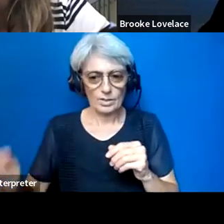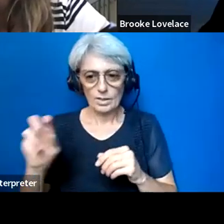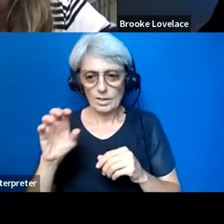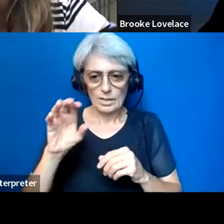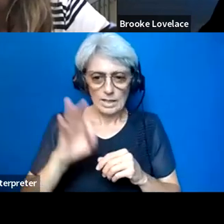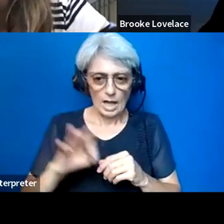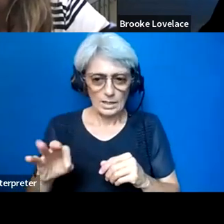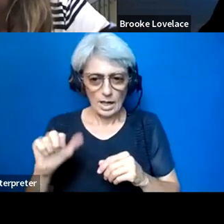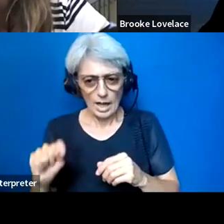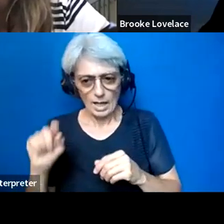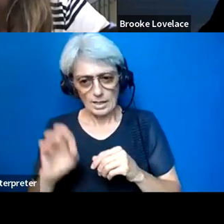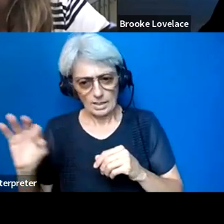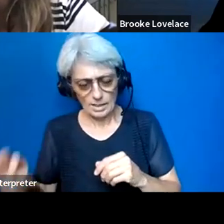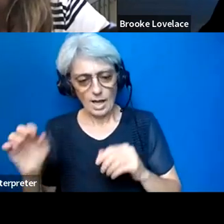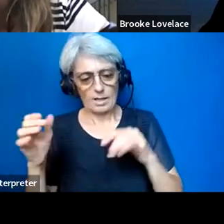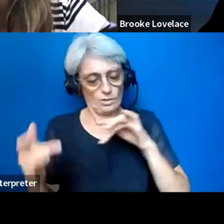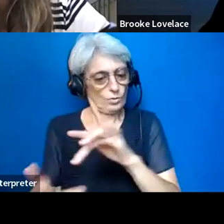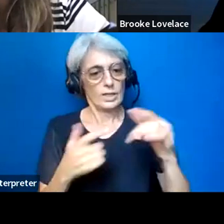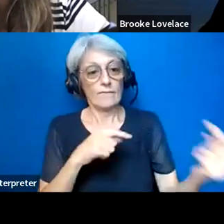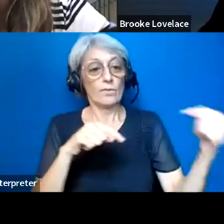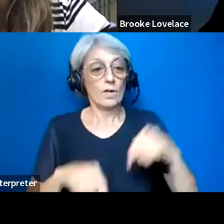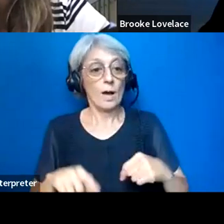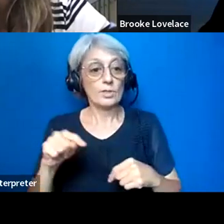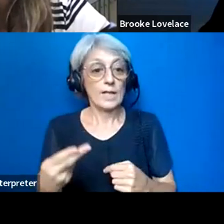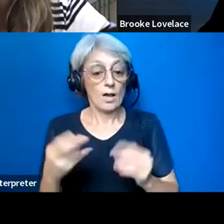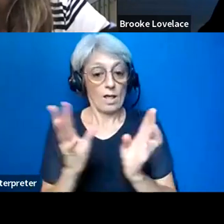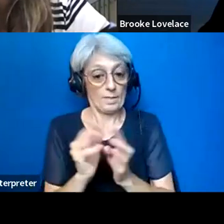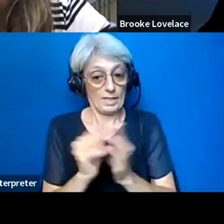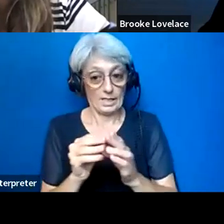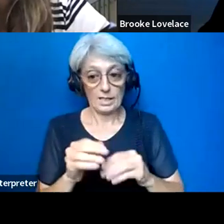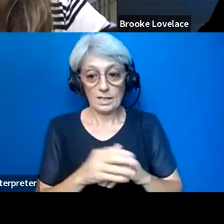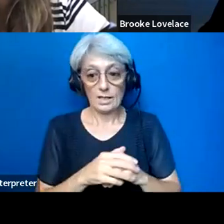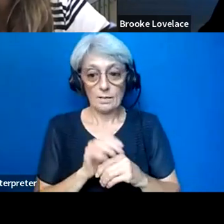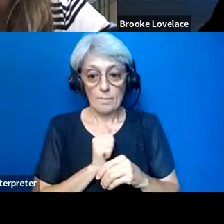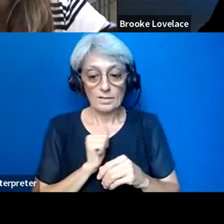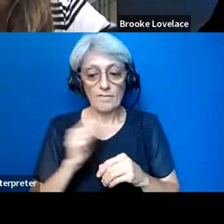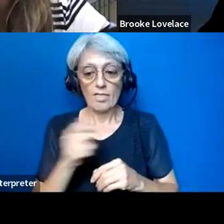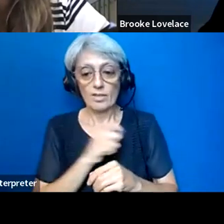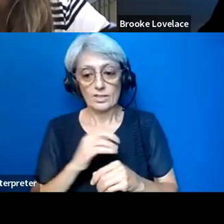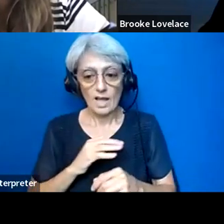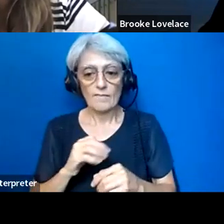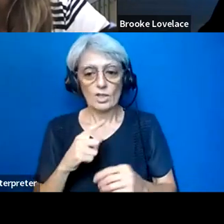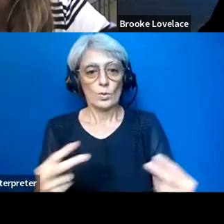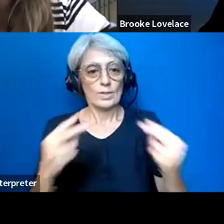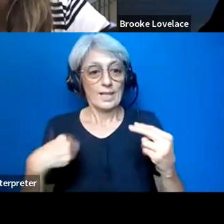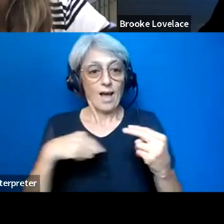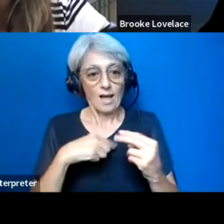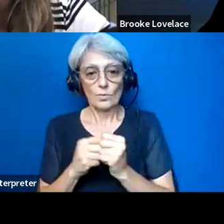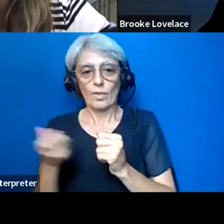99. But if you ever come to one of our town halls or meetings, myself and the other staff are the ones you'll see with her.